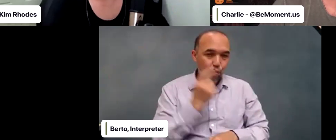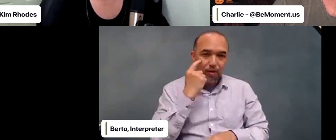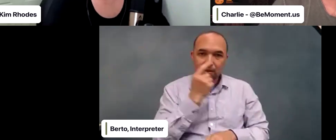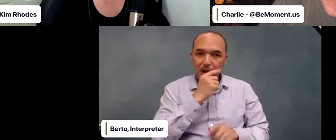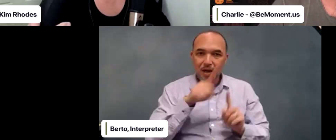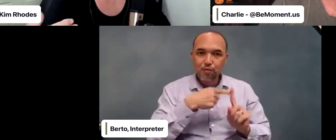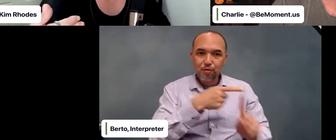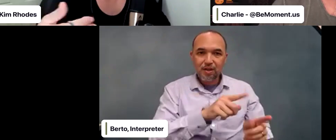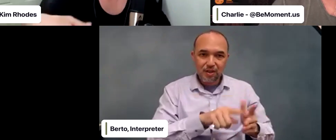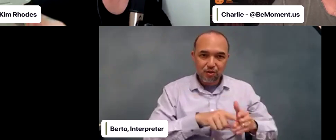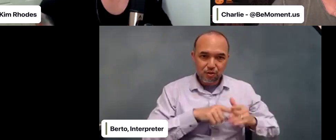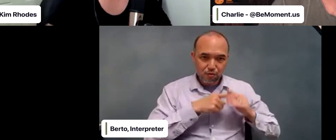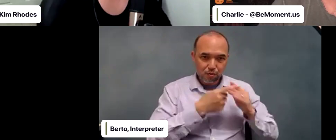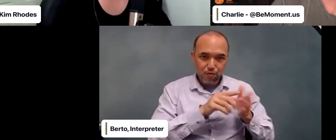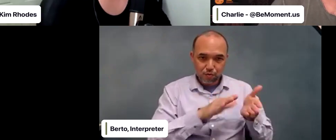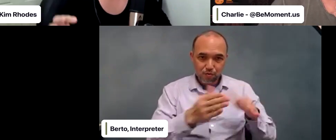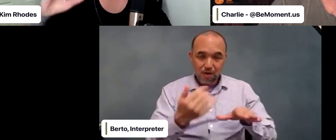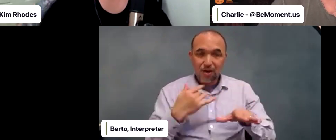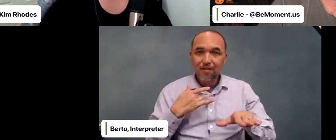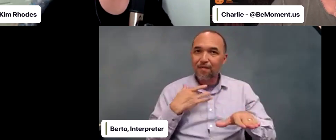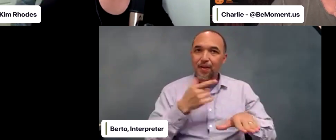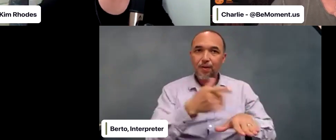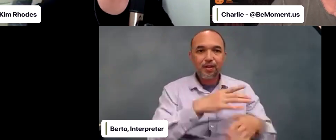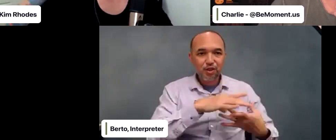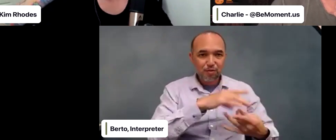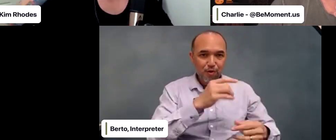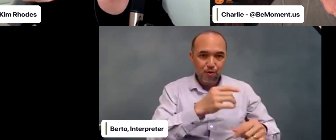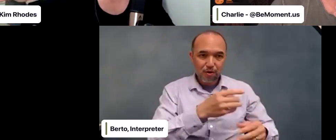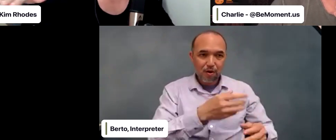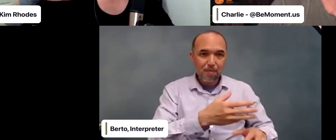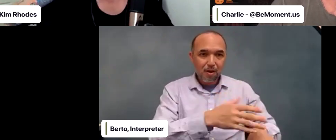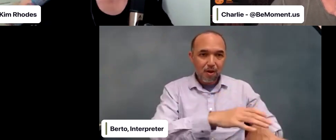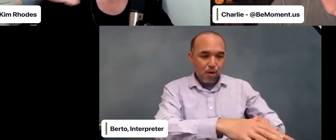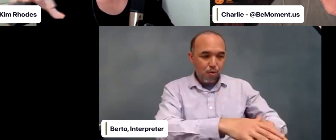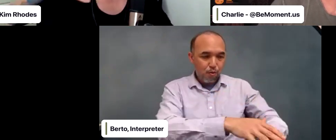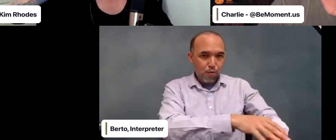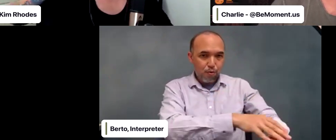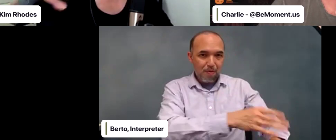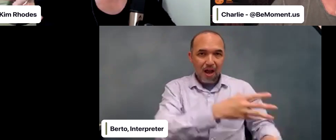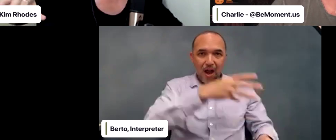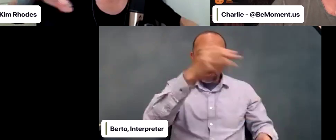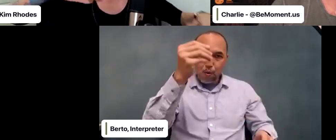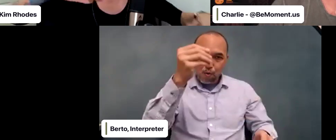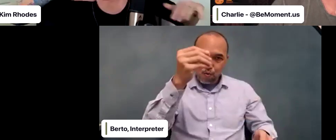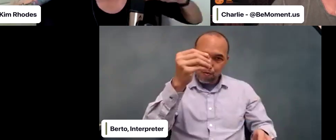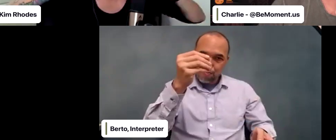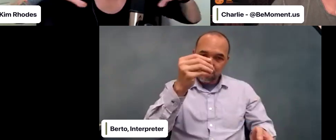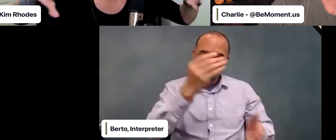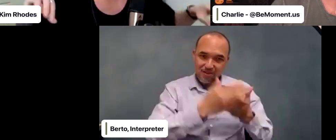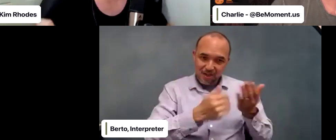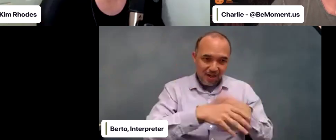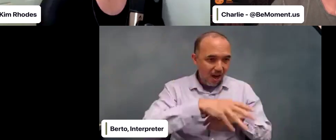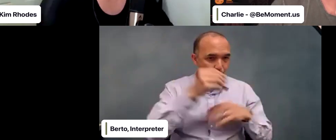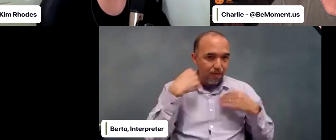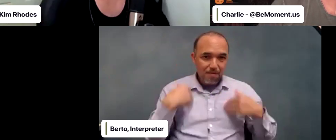it go up out of his hand, out of his body. The machines all flatlined. He flatlined. Everything was done. Everything